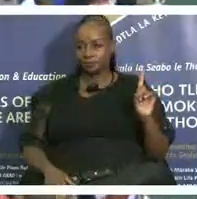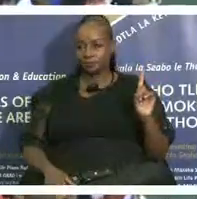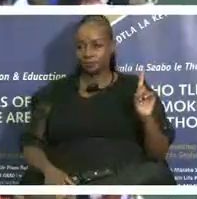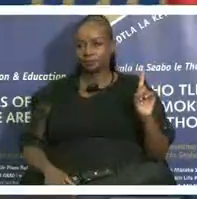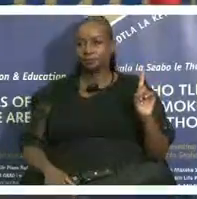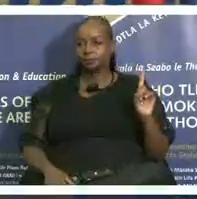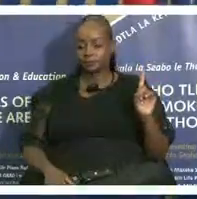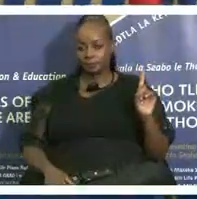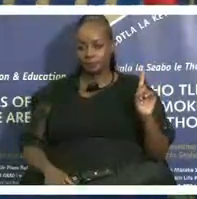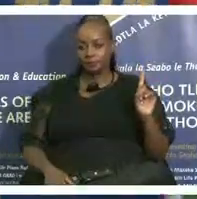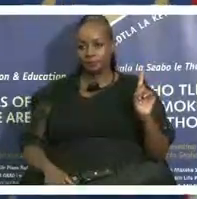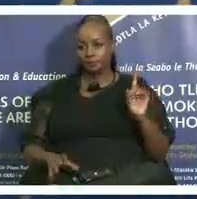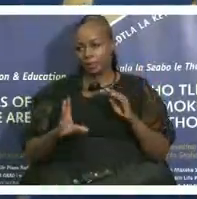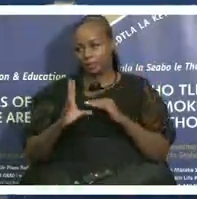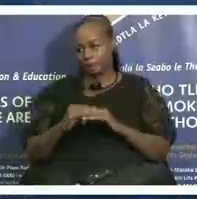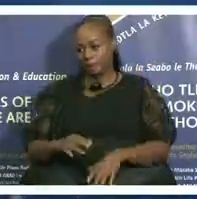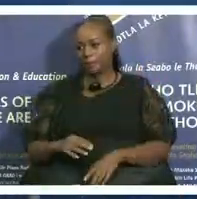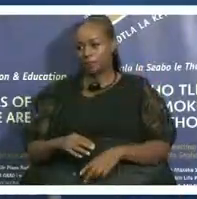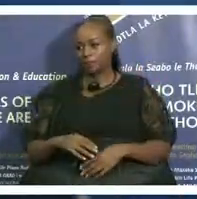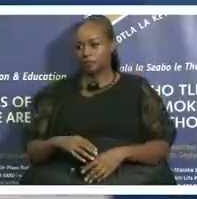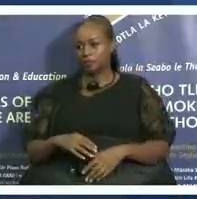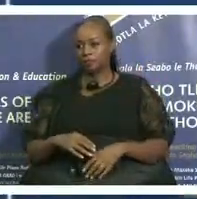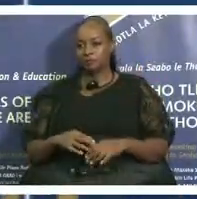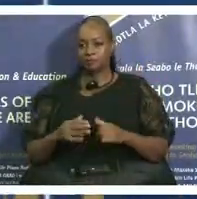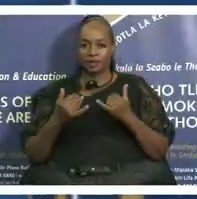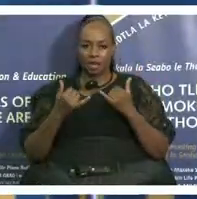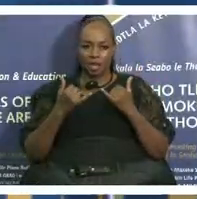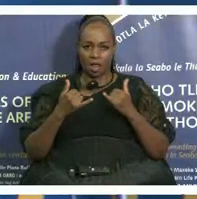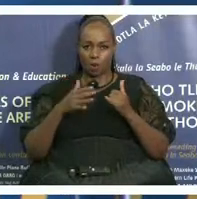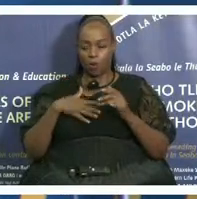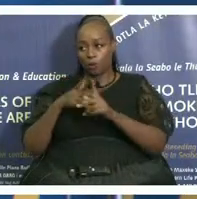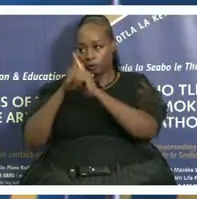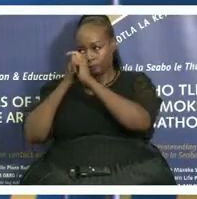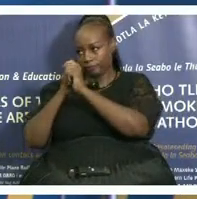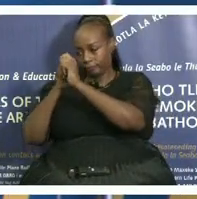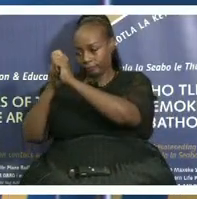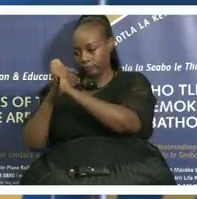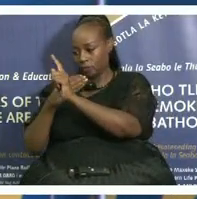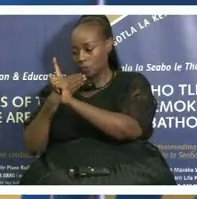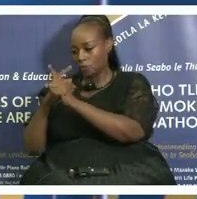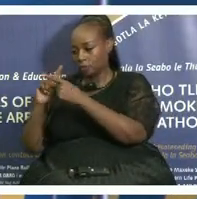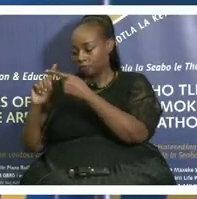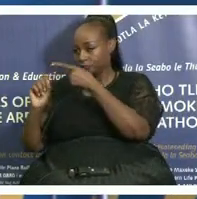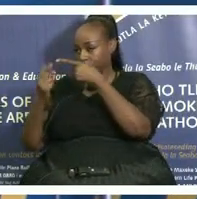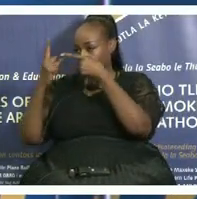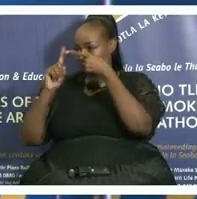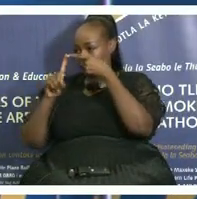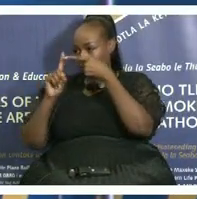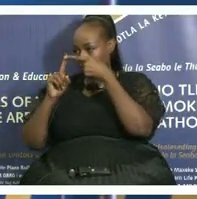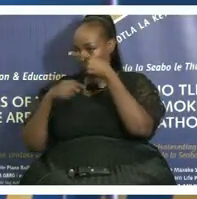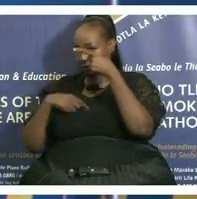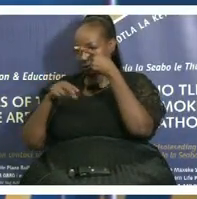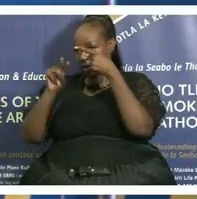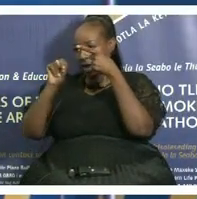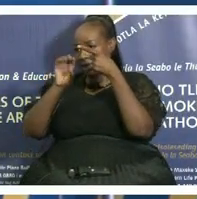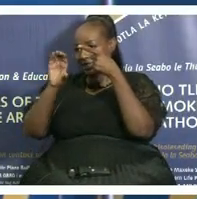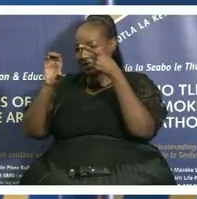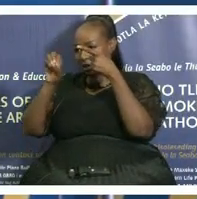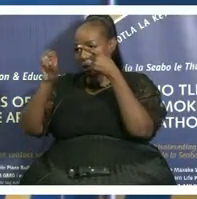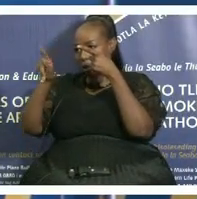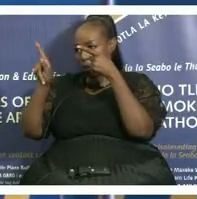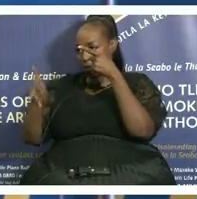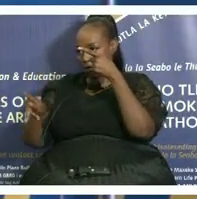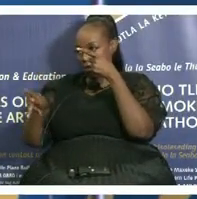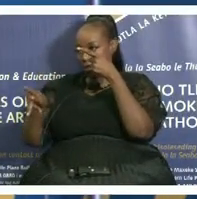Honorable members, allow me to acknowledge our Free State NCOP